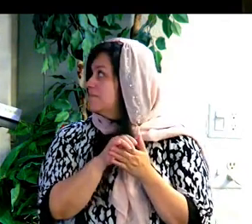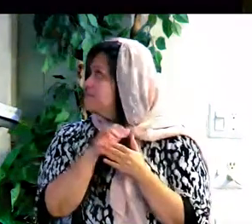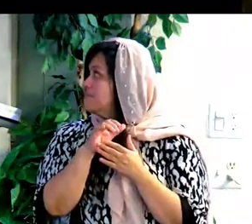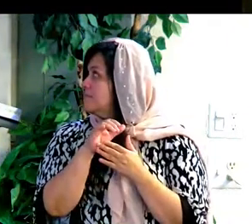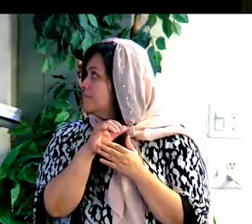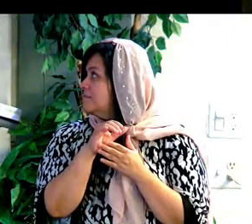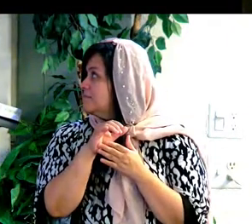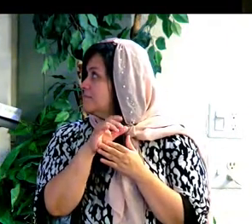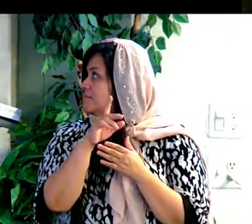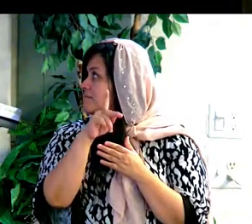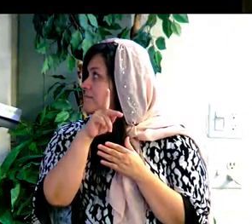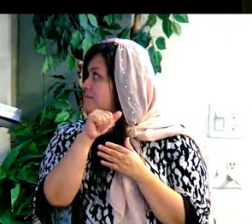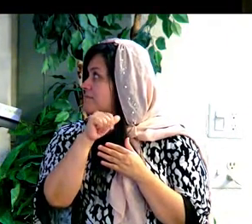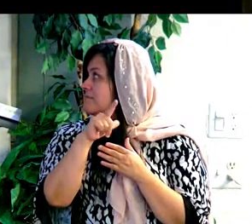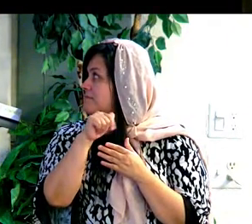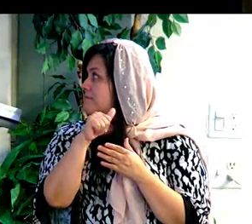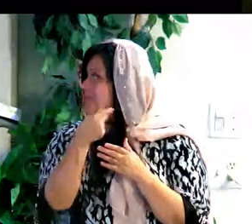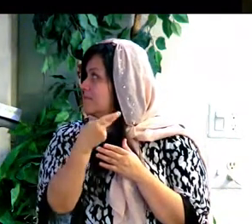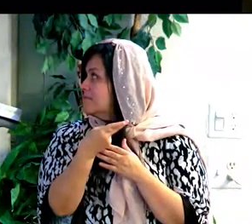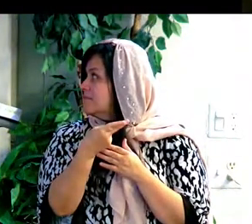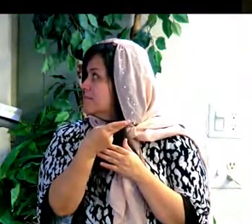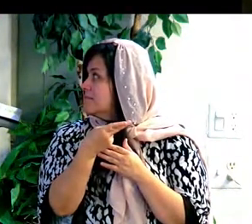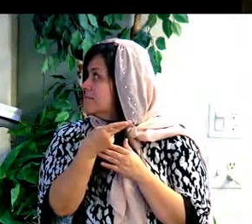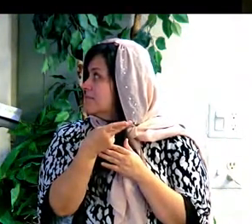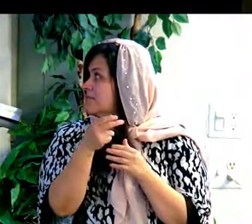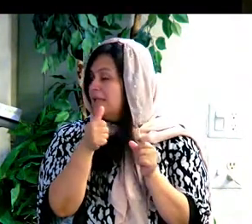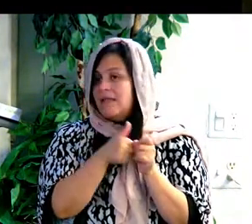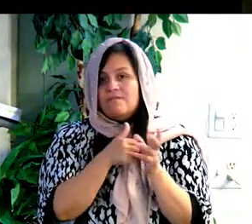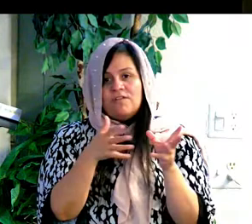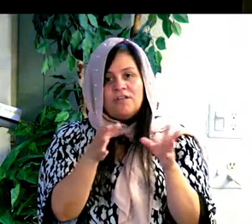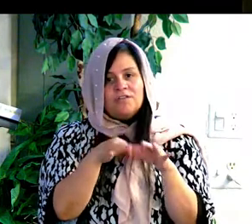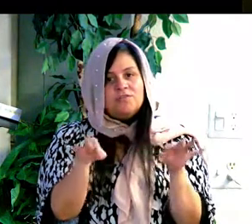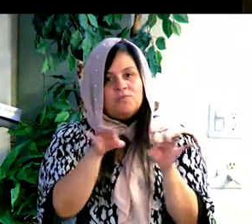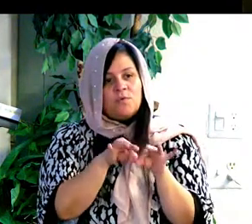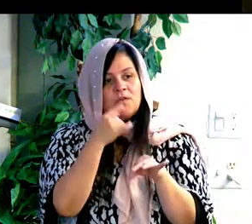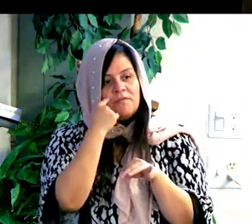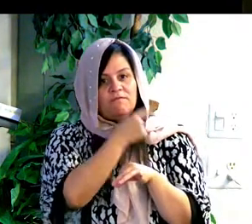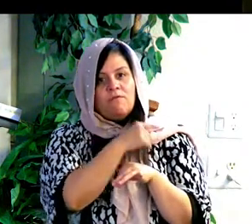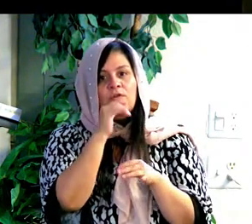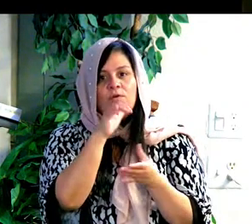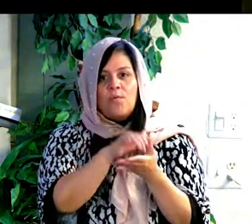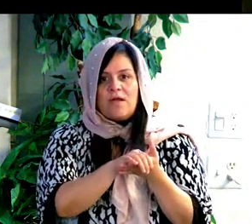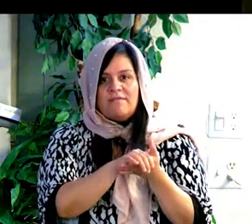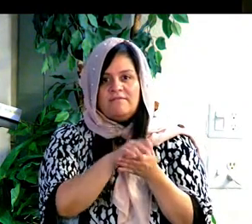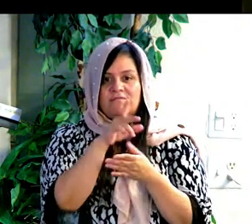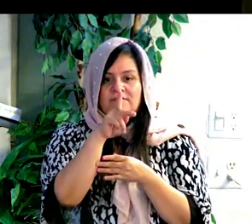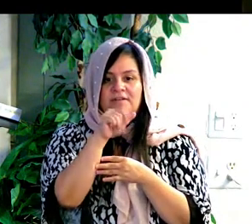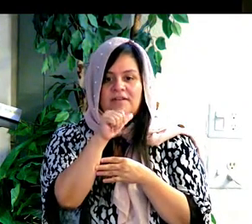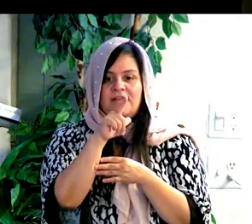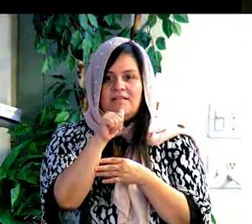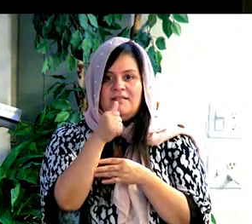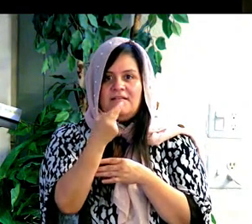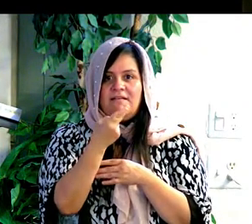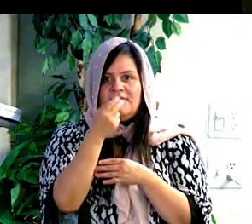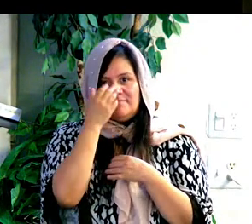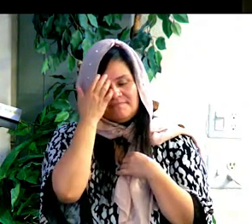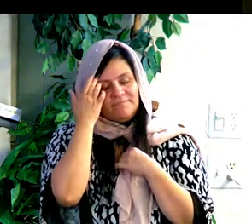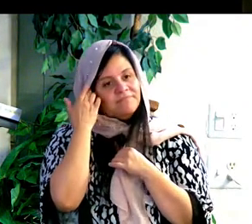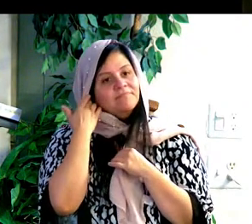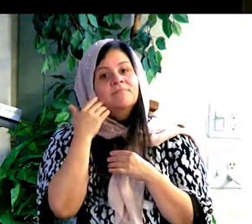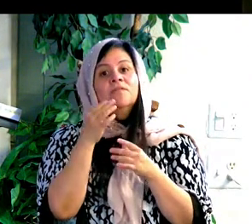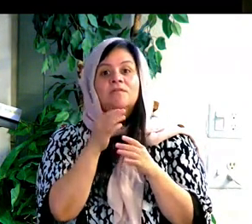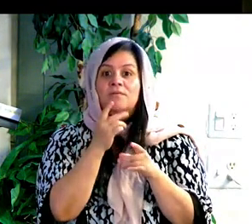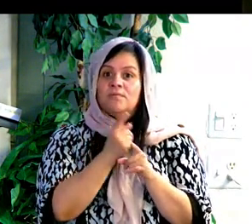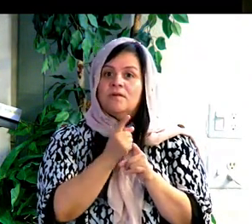is everything in the wedding is about the bride. Todo de la boda se trata de la novia. The